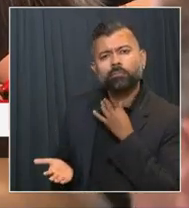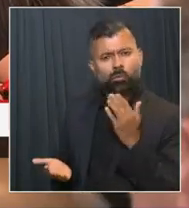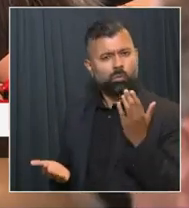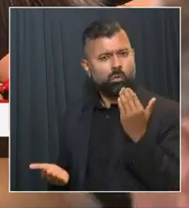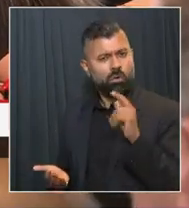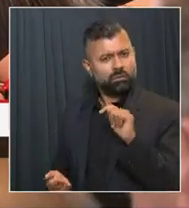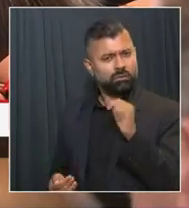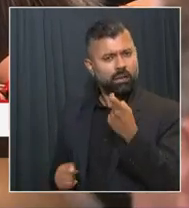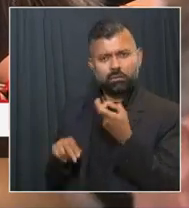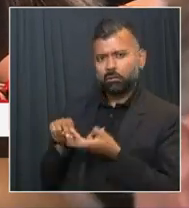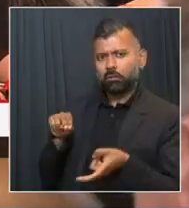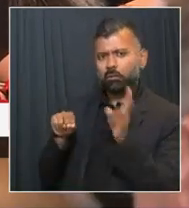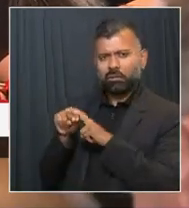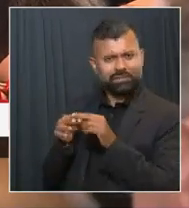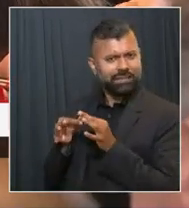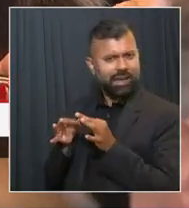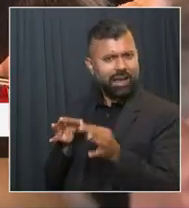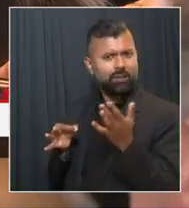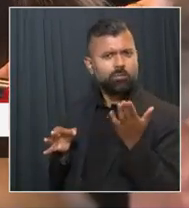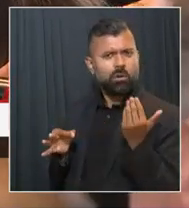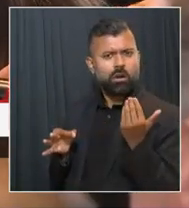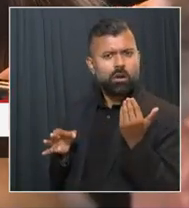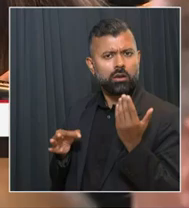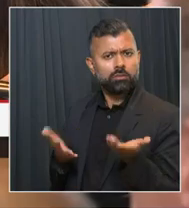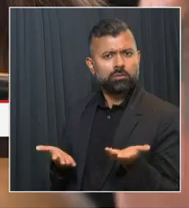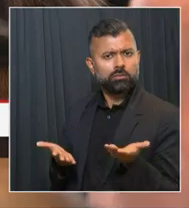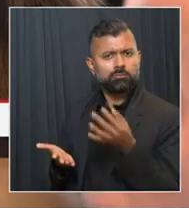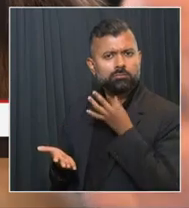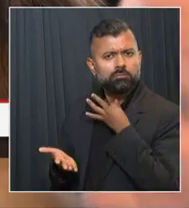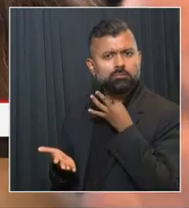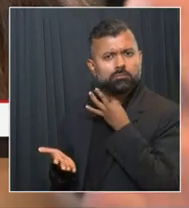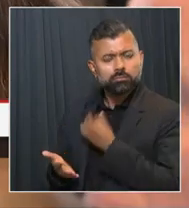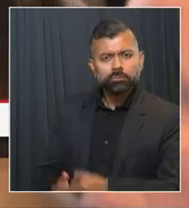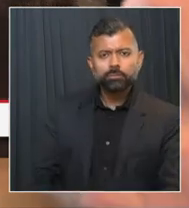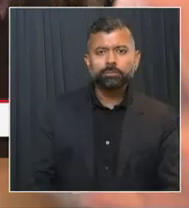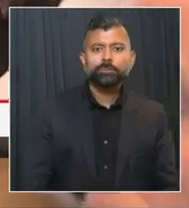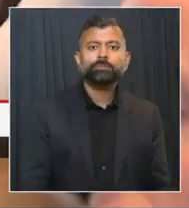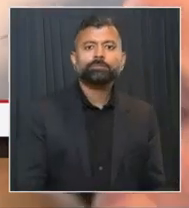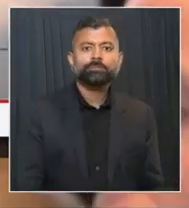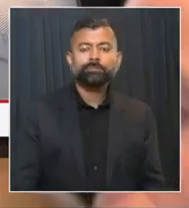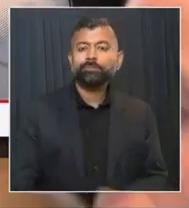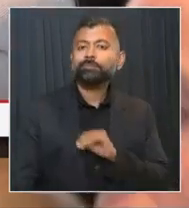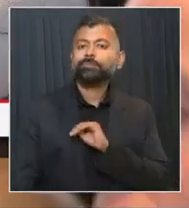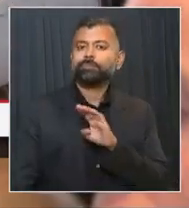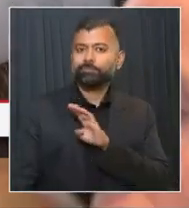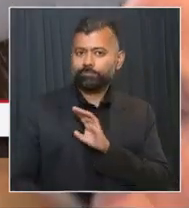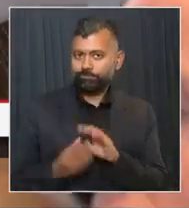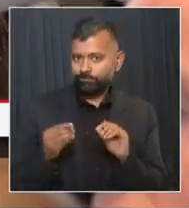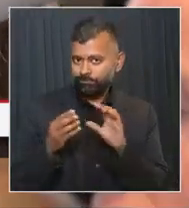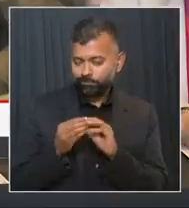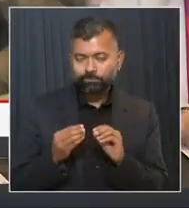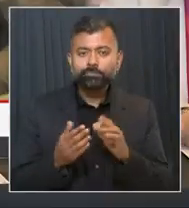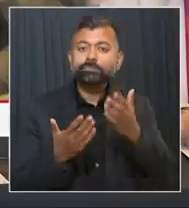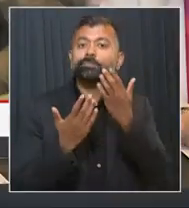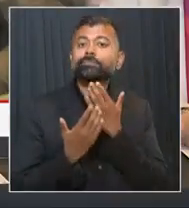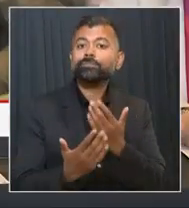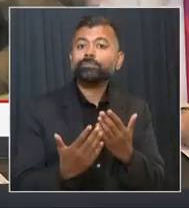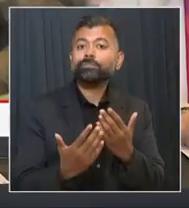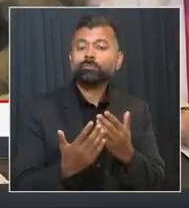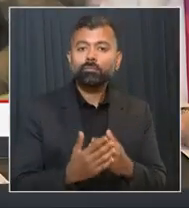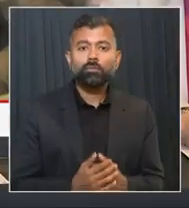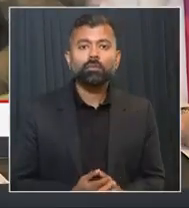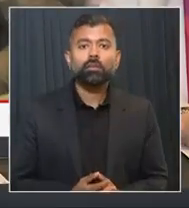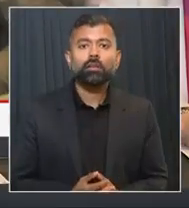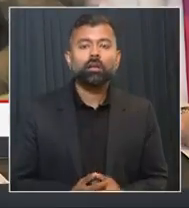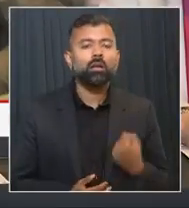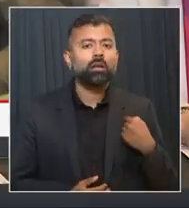decrease in the universal paid family leave tax considering those conditions? Thank you. We have always expected to be